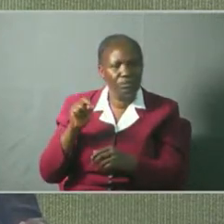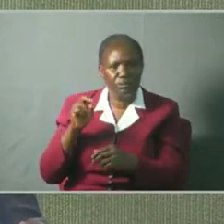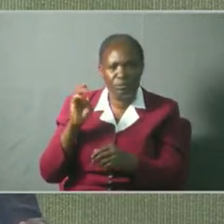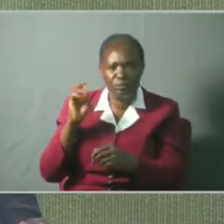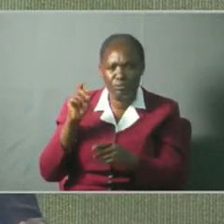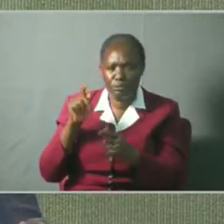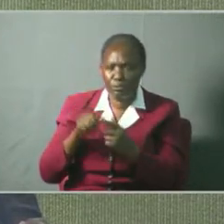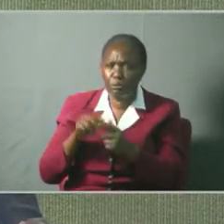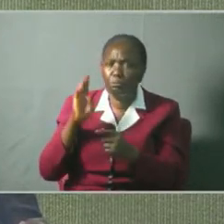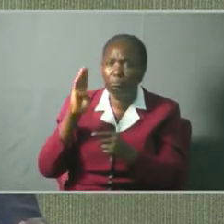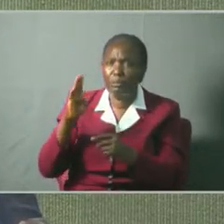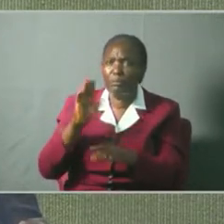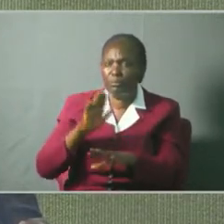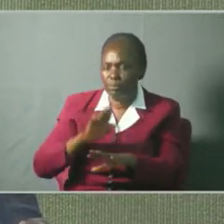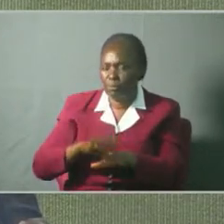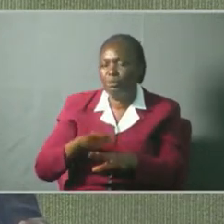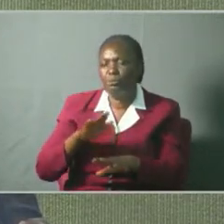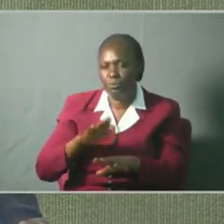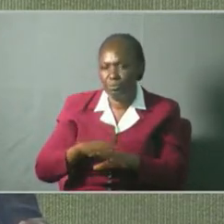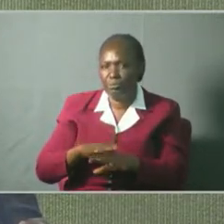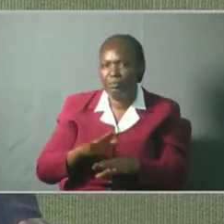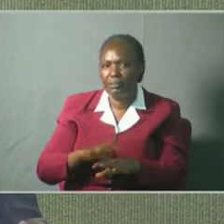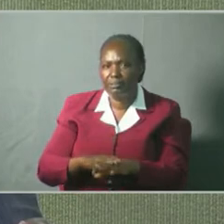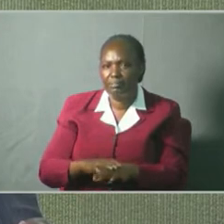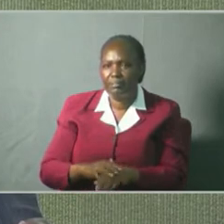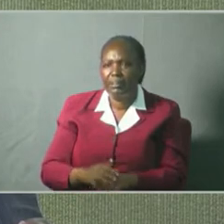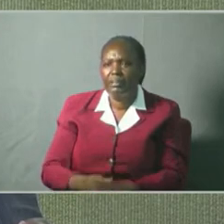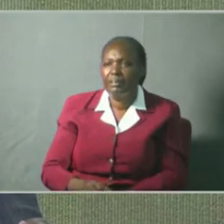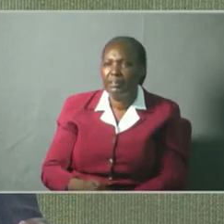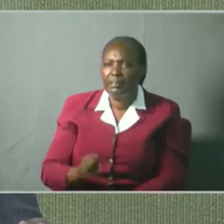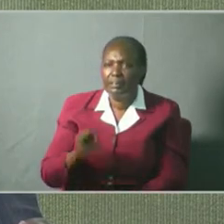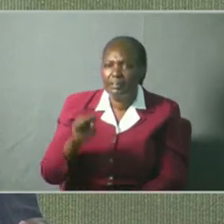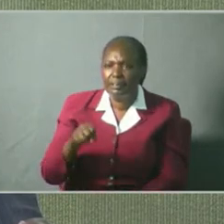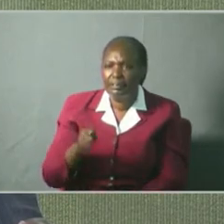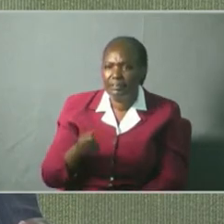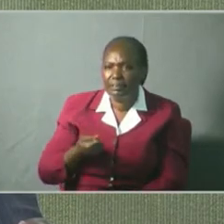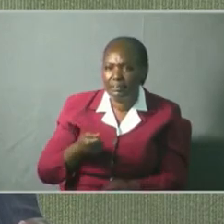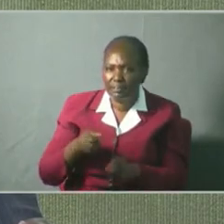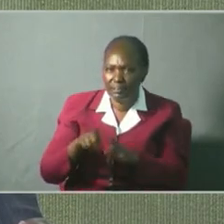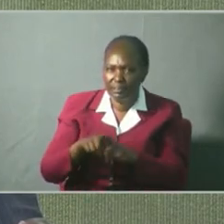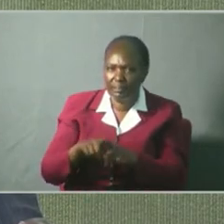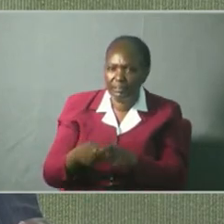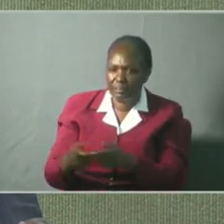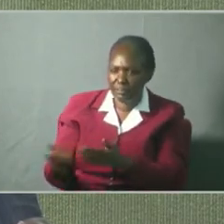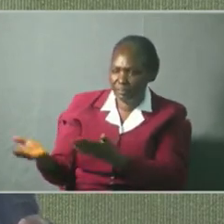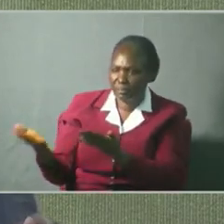Yes, my sister, please come, tell us your name, and share your testimony.